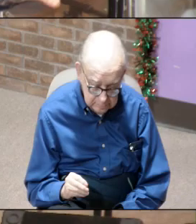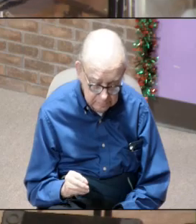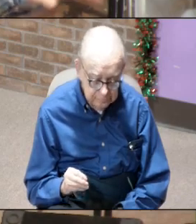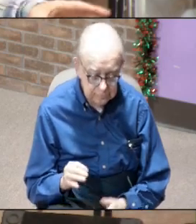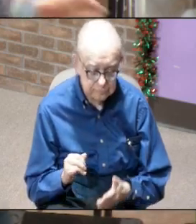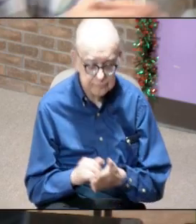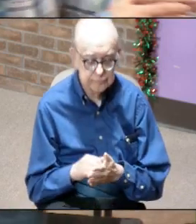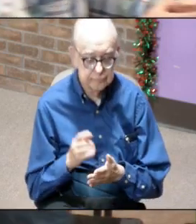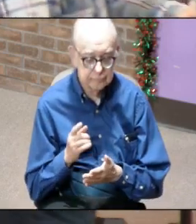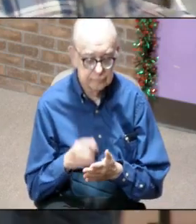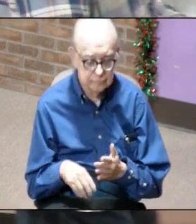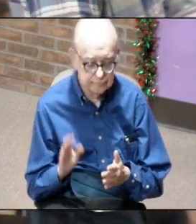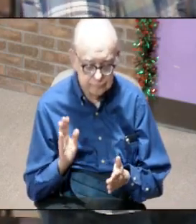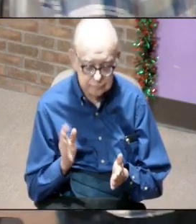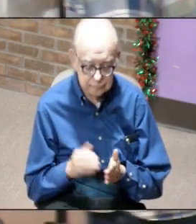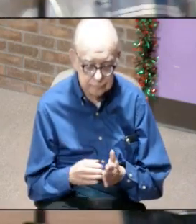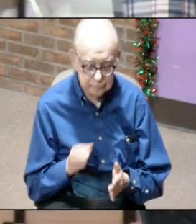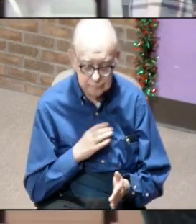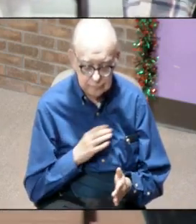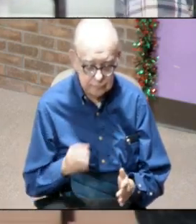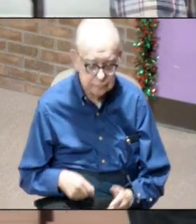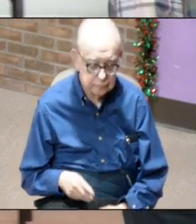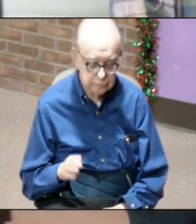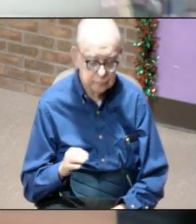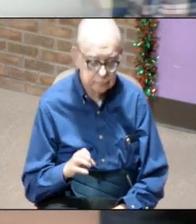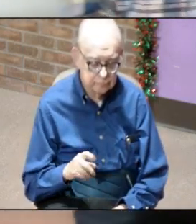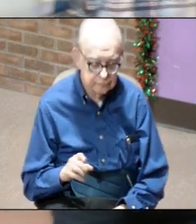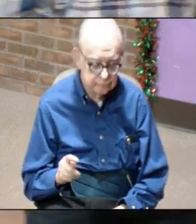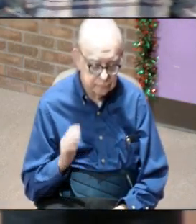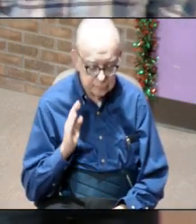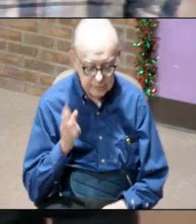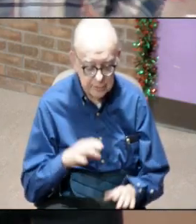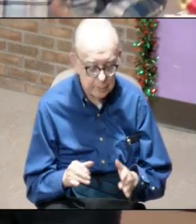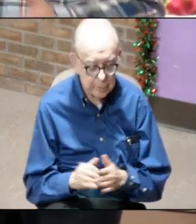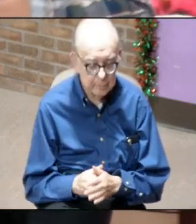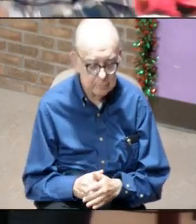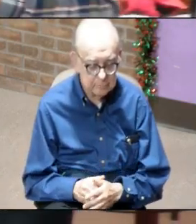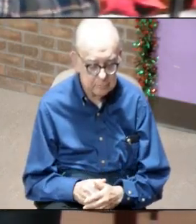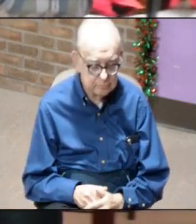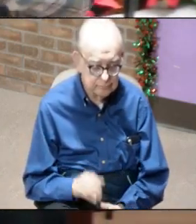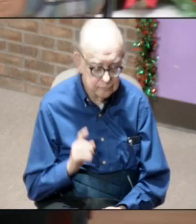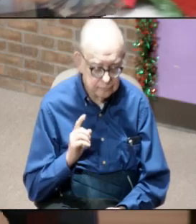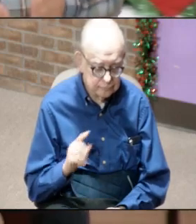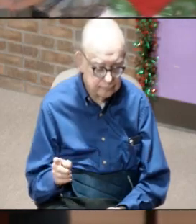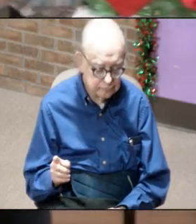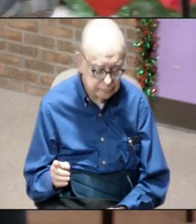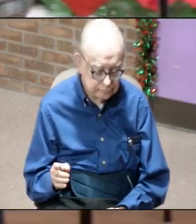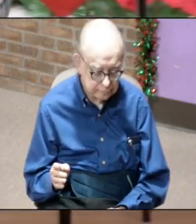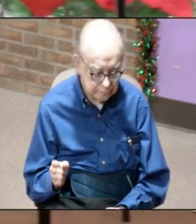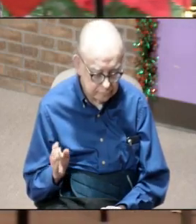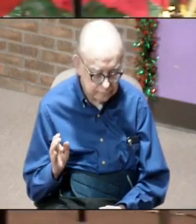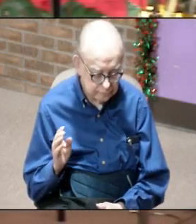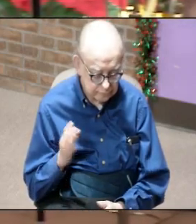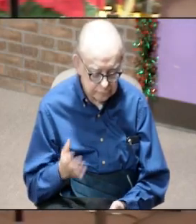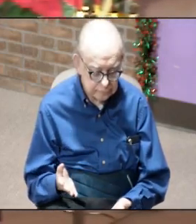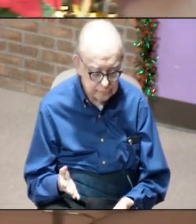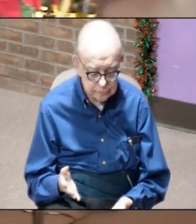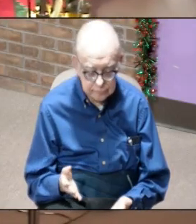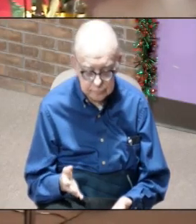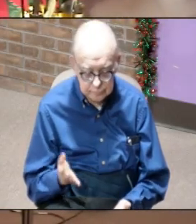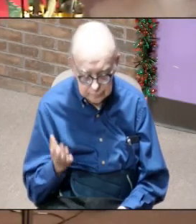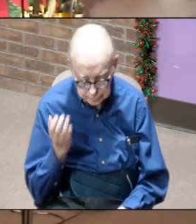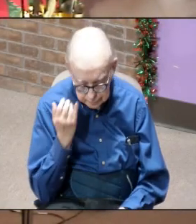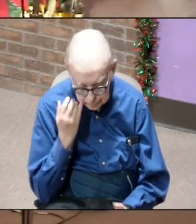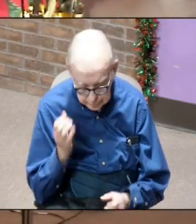what the Antichrist or the beast is going to do. He is going to be there to make sure.